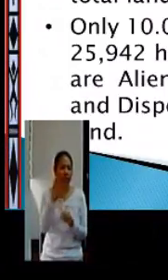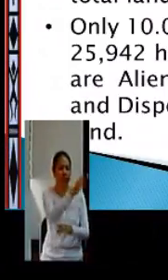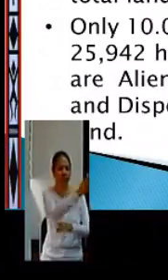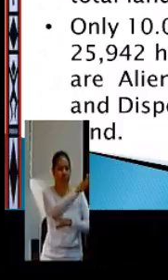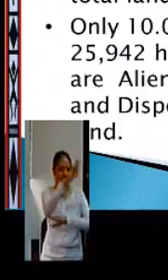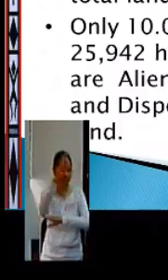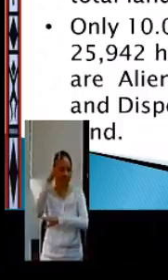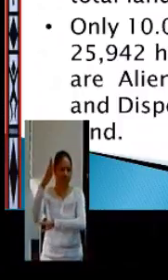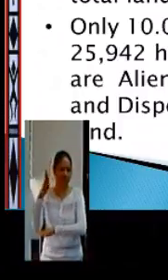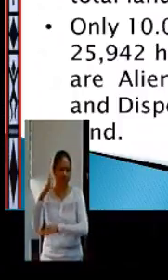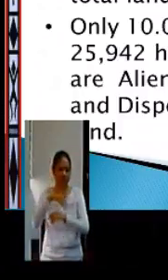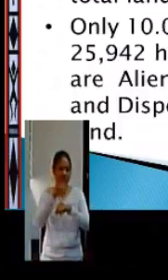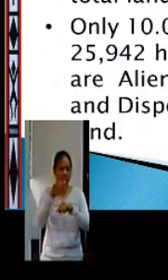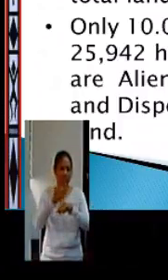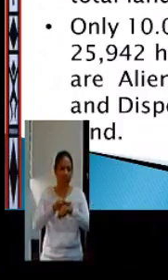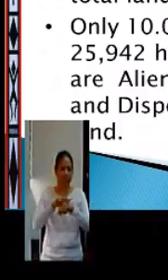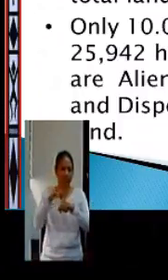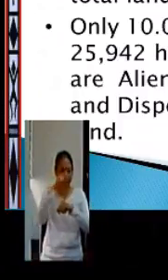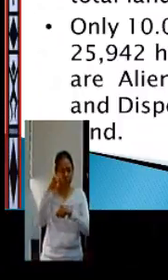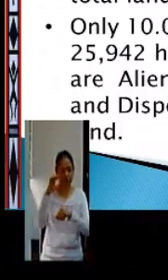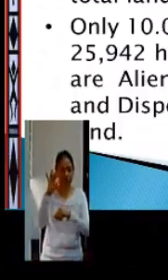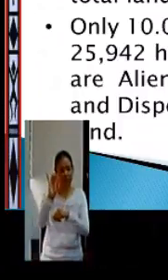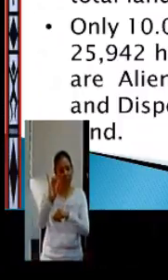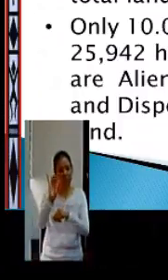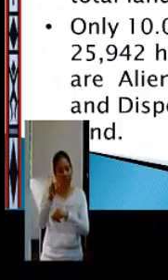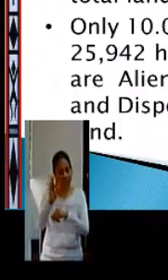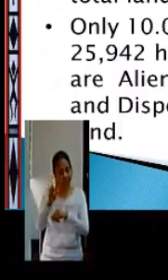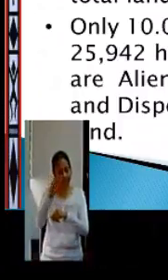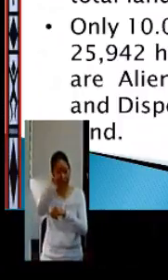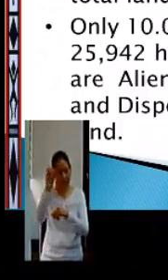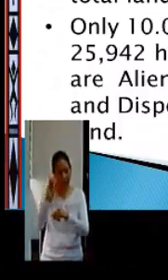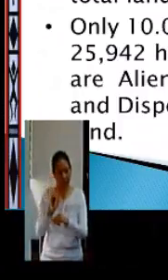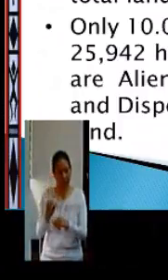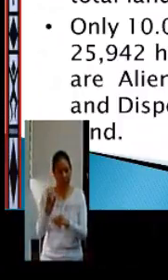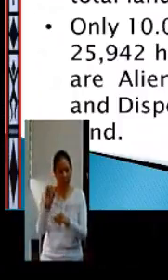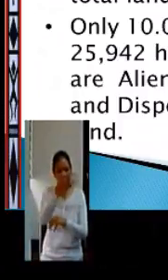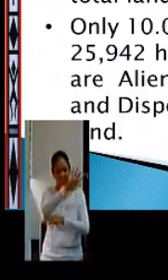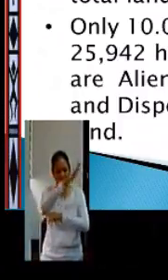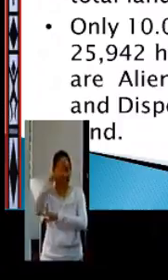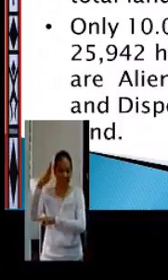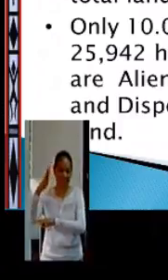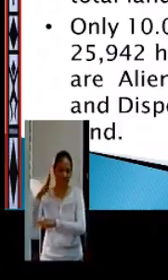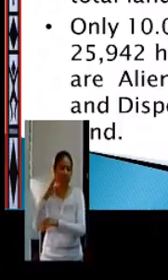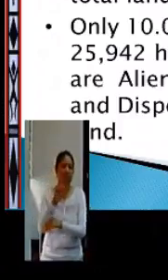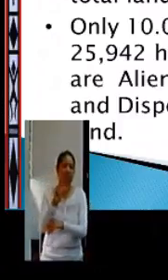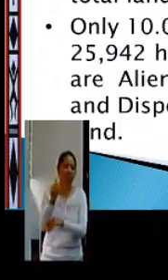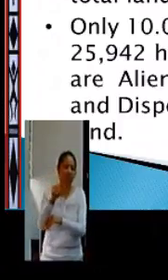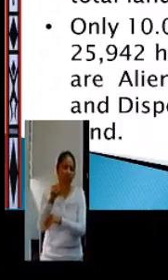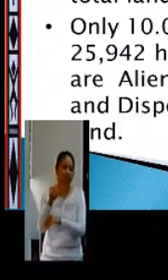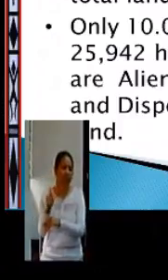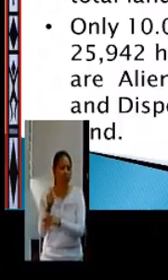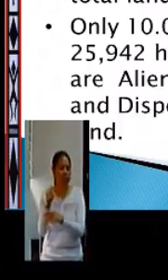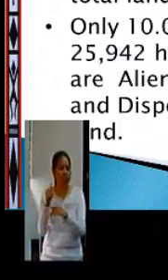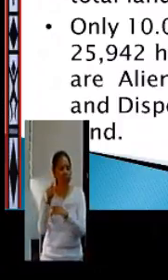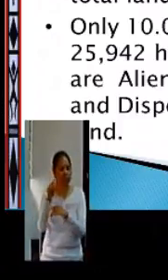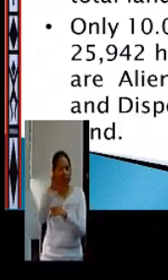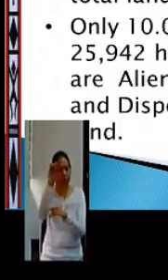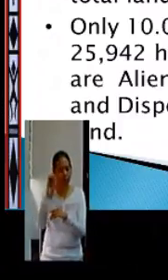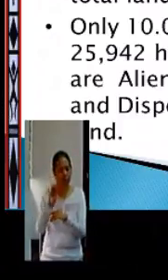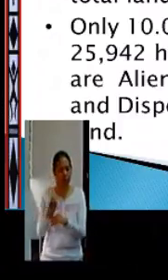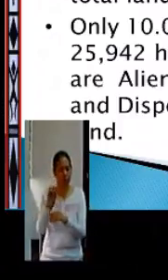of it is composed of forest land. Only 10% is alienable and disposable, meaning ito yung